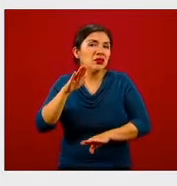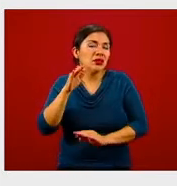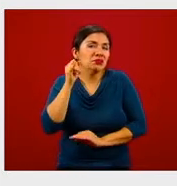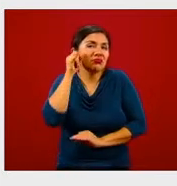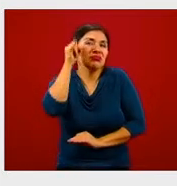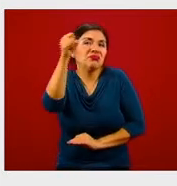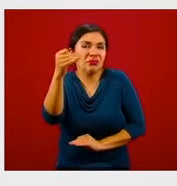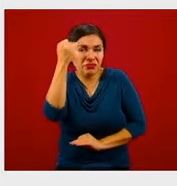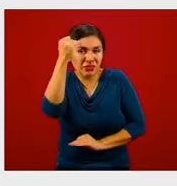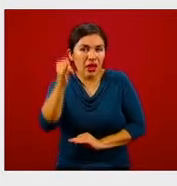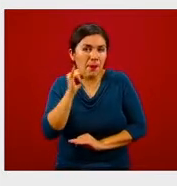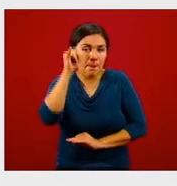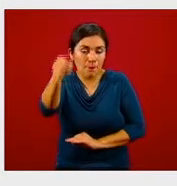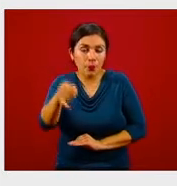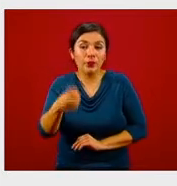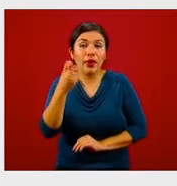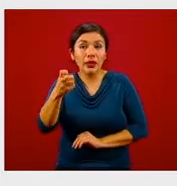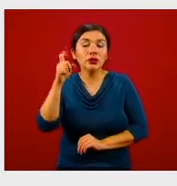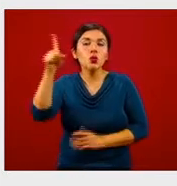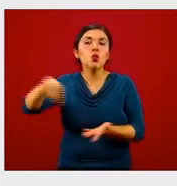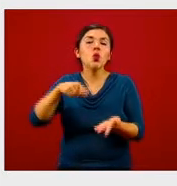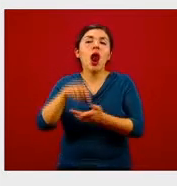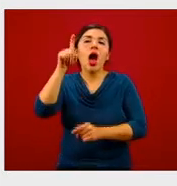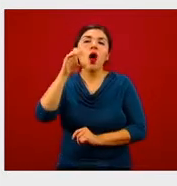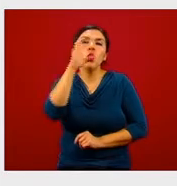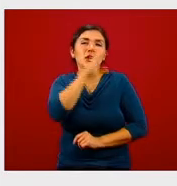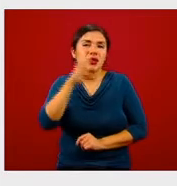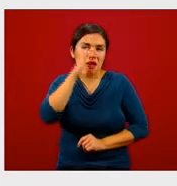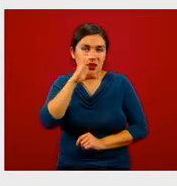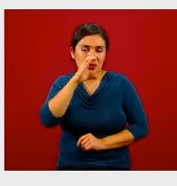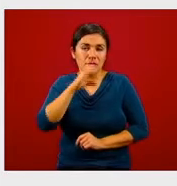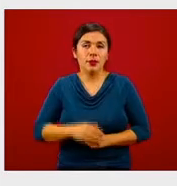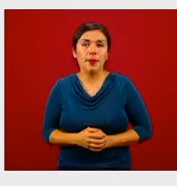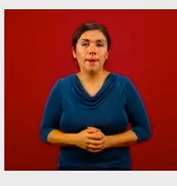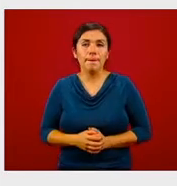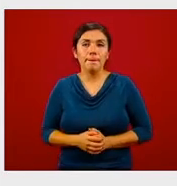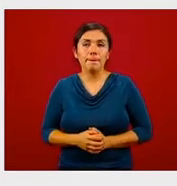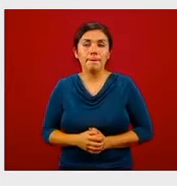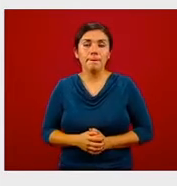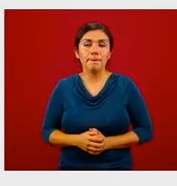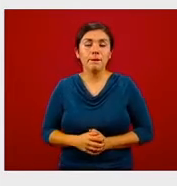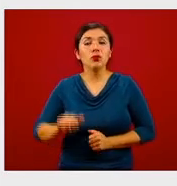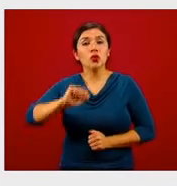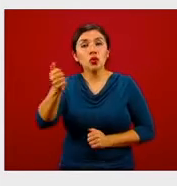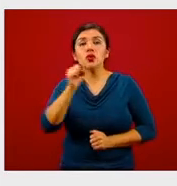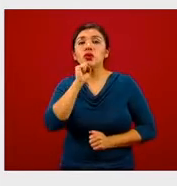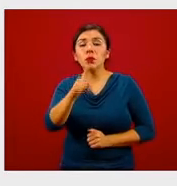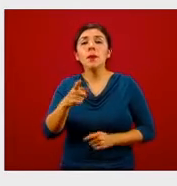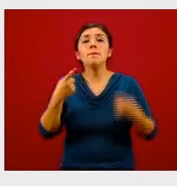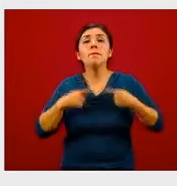thing, but we've got the projected epi curve into the future.